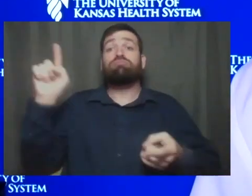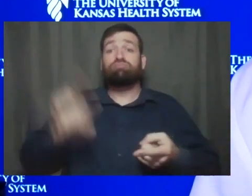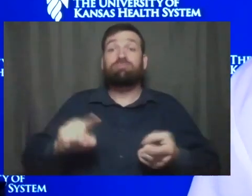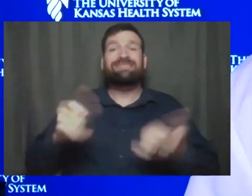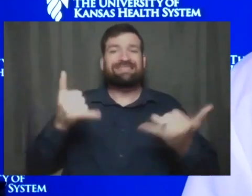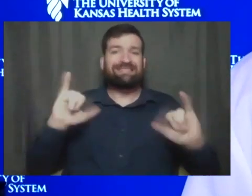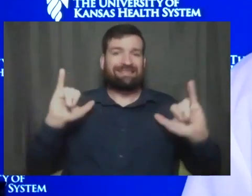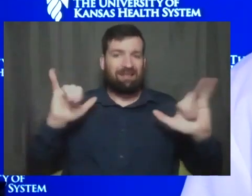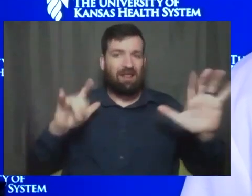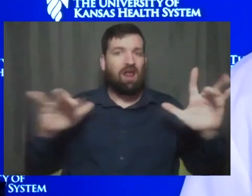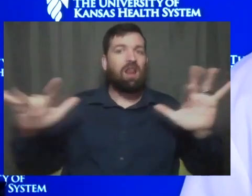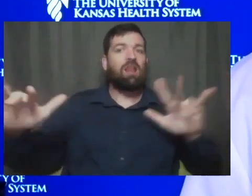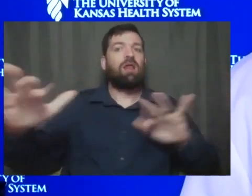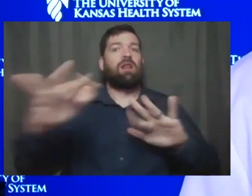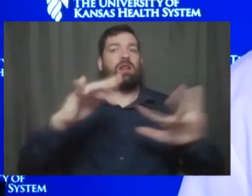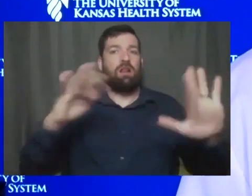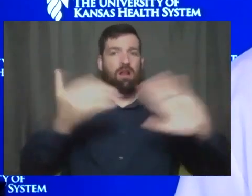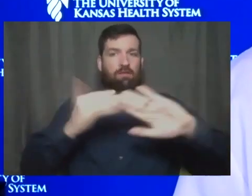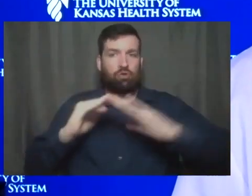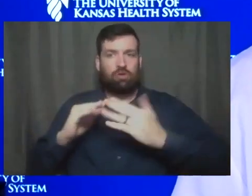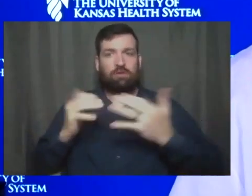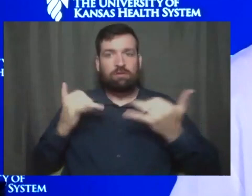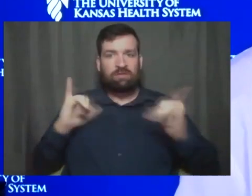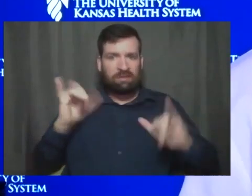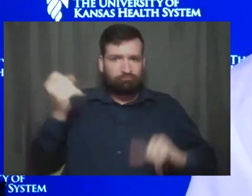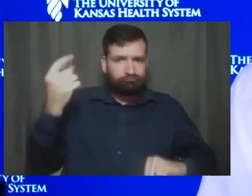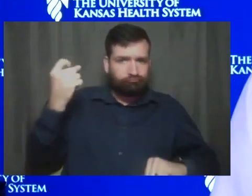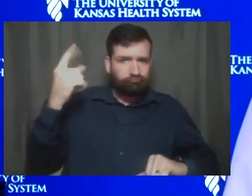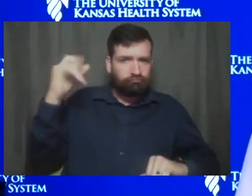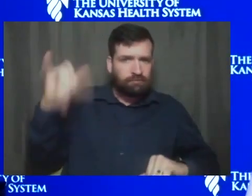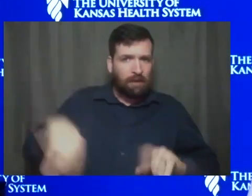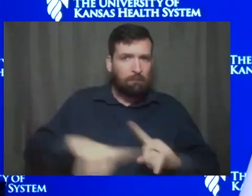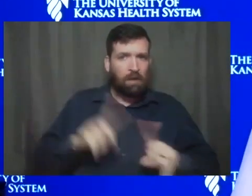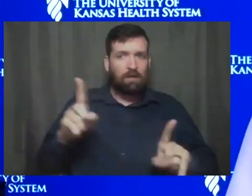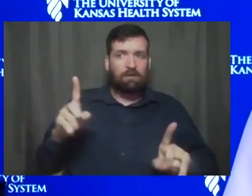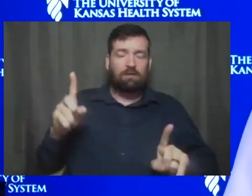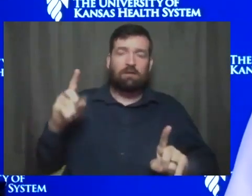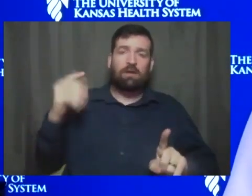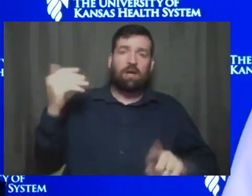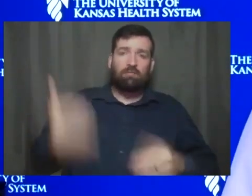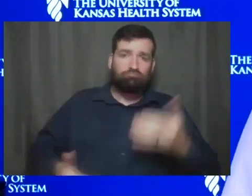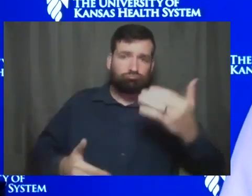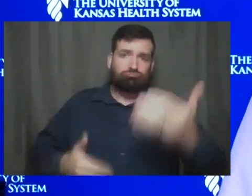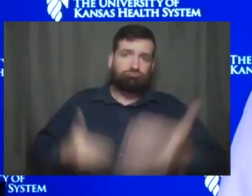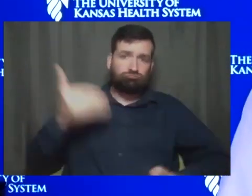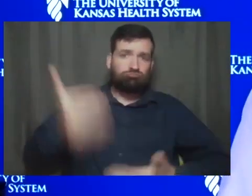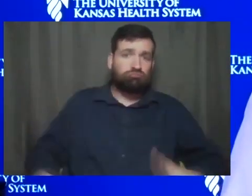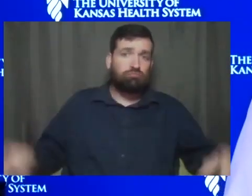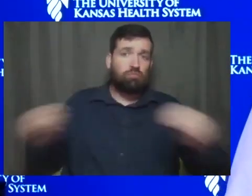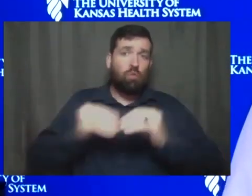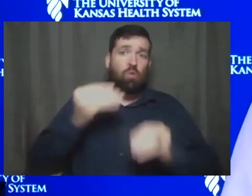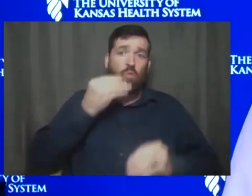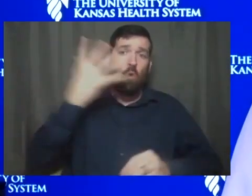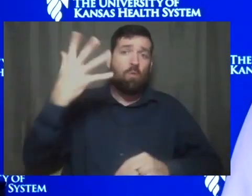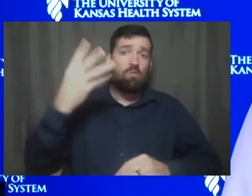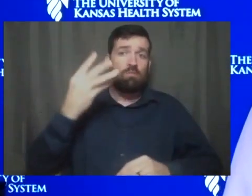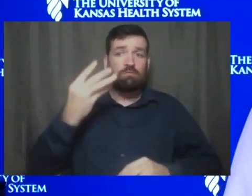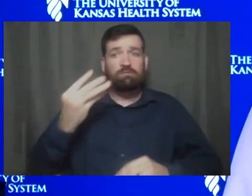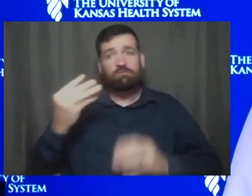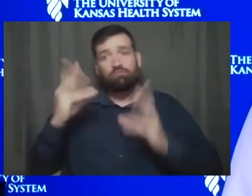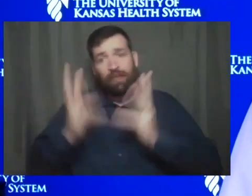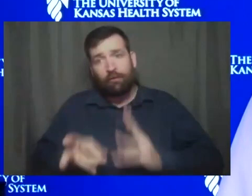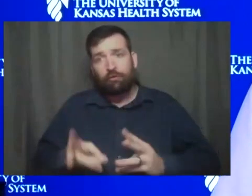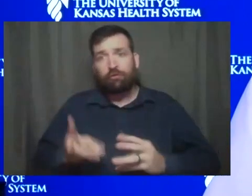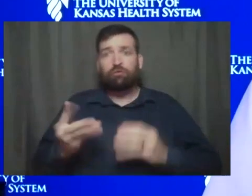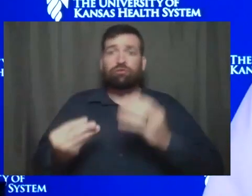I think people should continue to understand that. But as we kind of get into this warmer weather in the summer and spring, hopefully it will be able to continue to